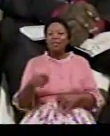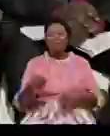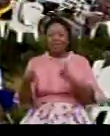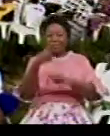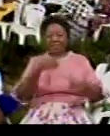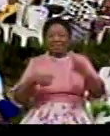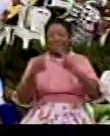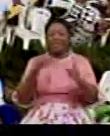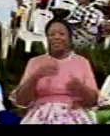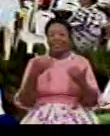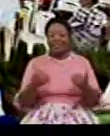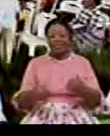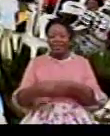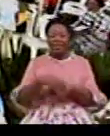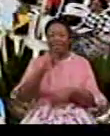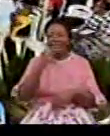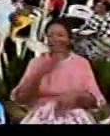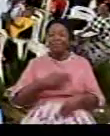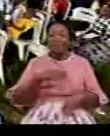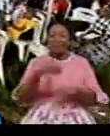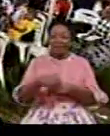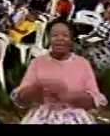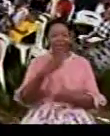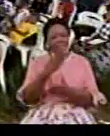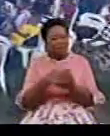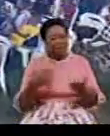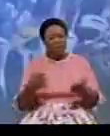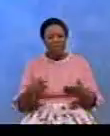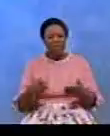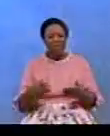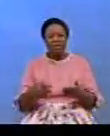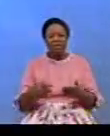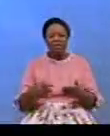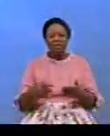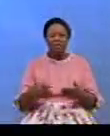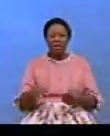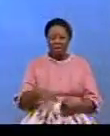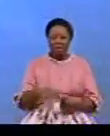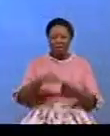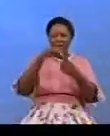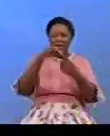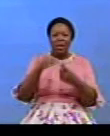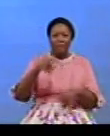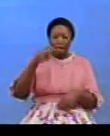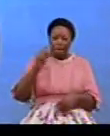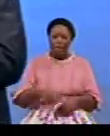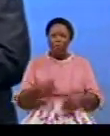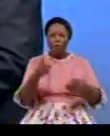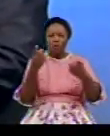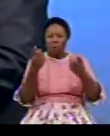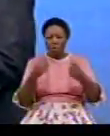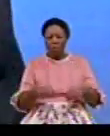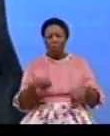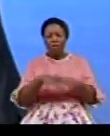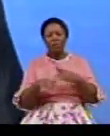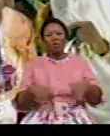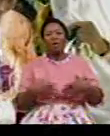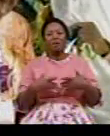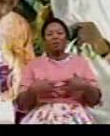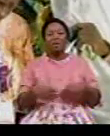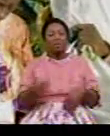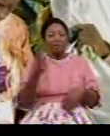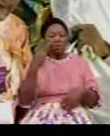Lord will cast everything away. He will cleanse you. He will blot out all